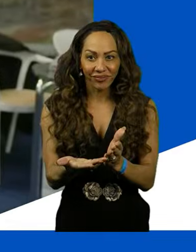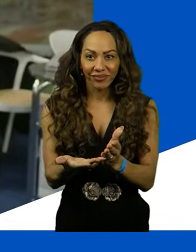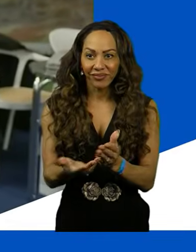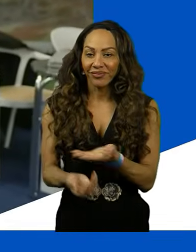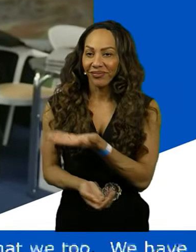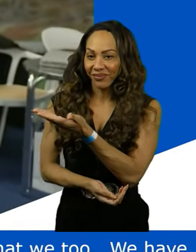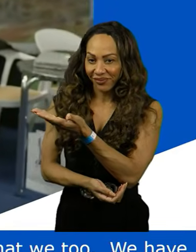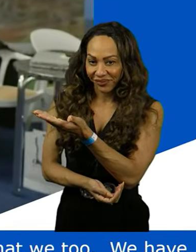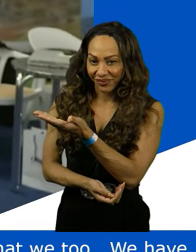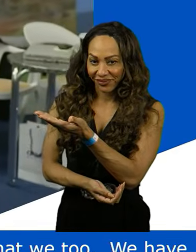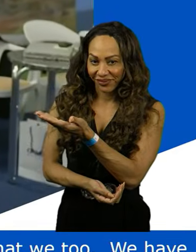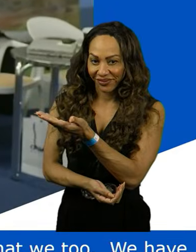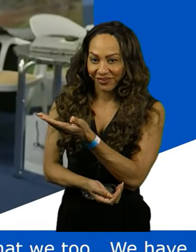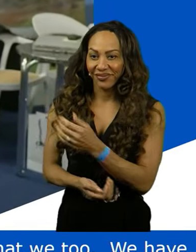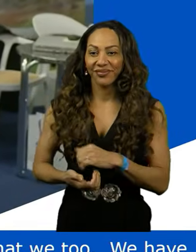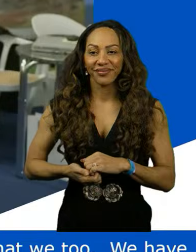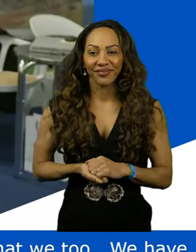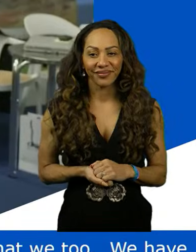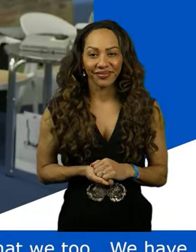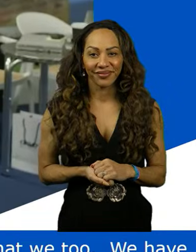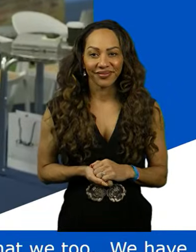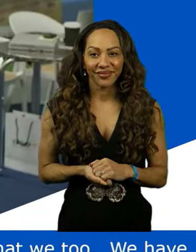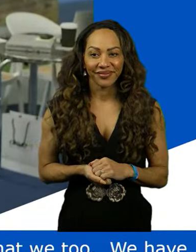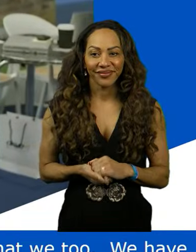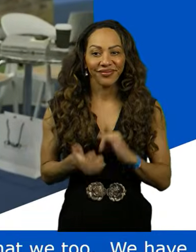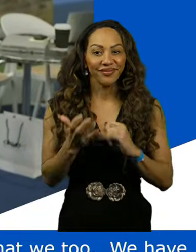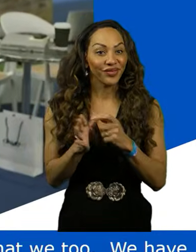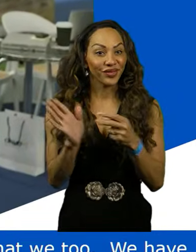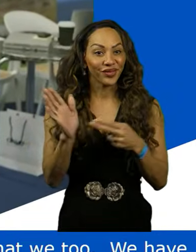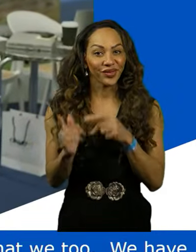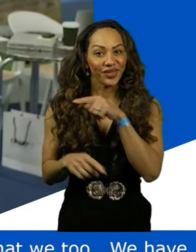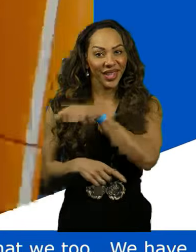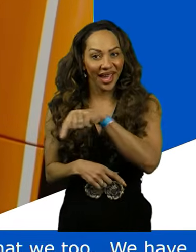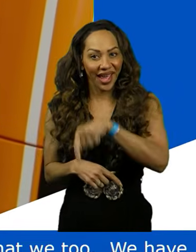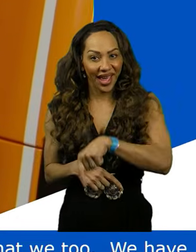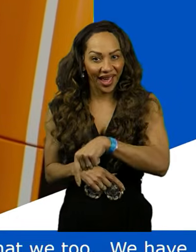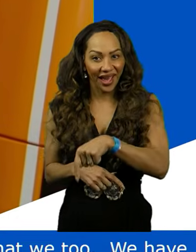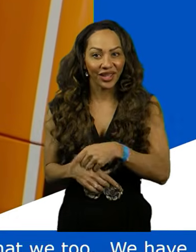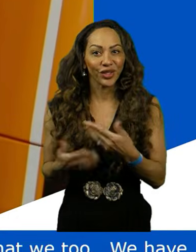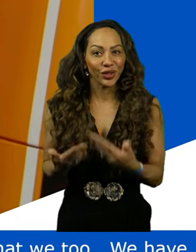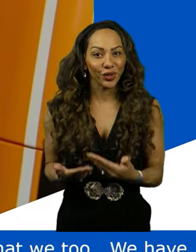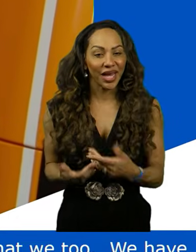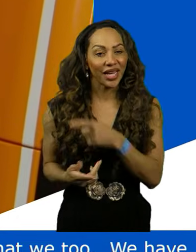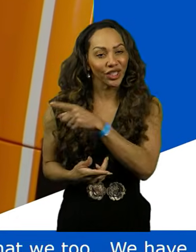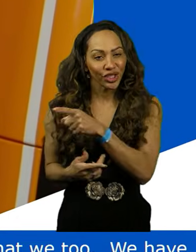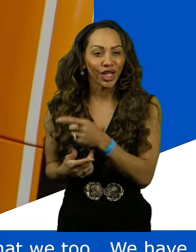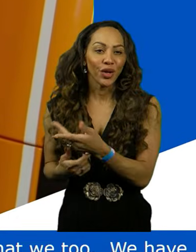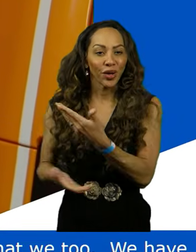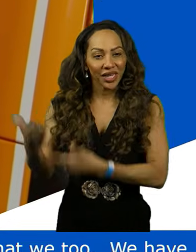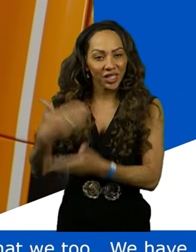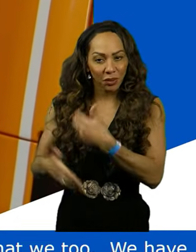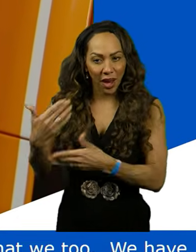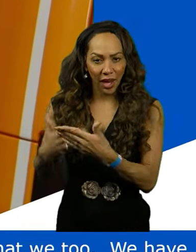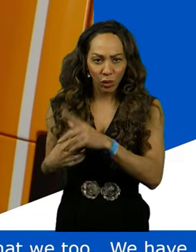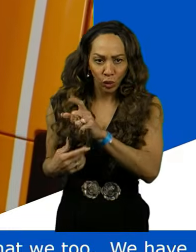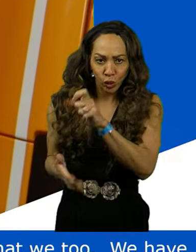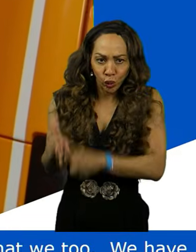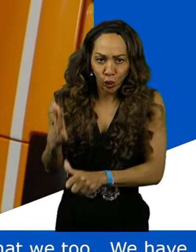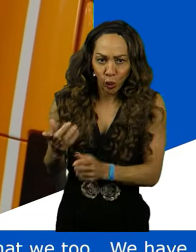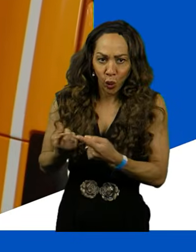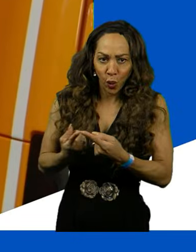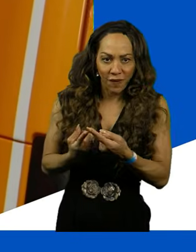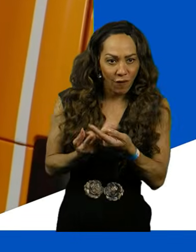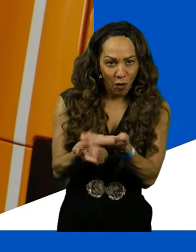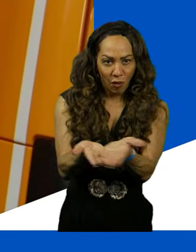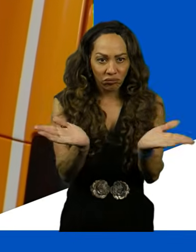the RAC offer us and offer our customers. Can you tell us what the RAC do for our customers day to day? Yeah, absolutely. So we're here at the RAC to